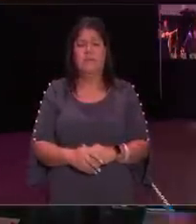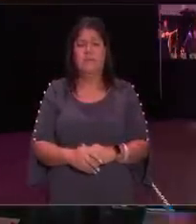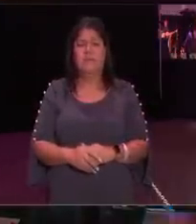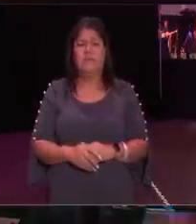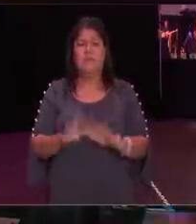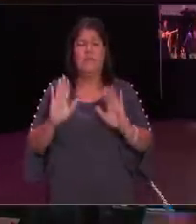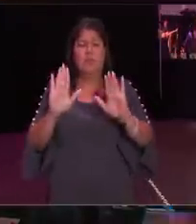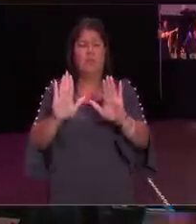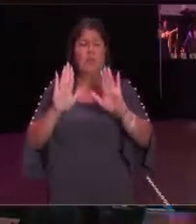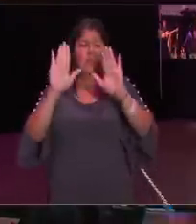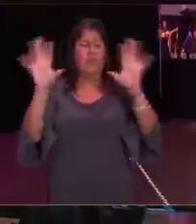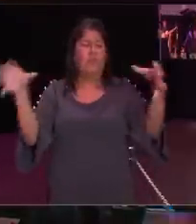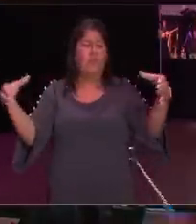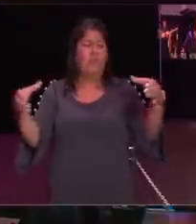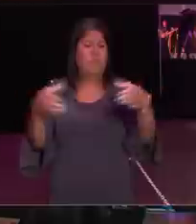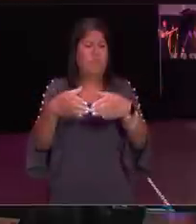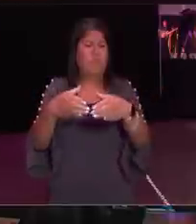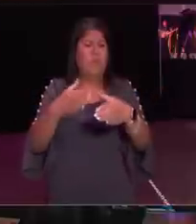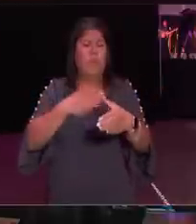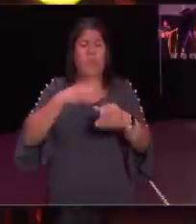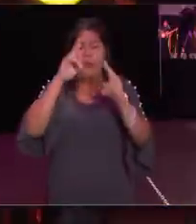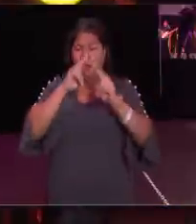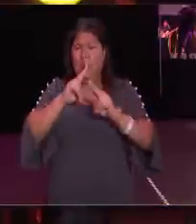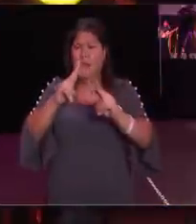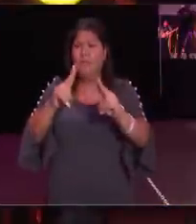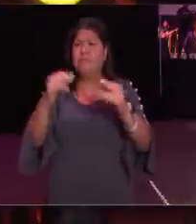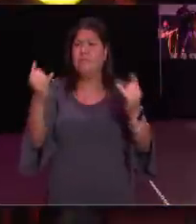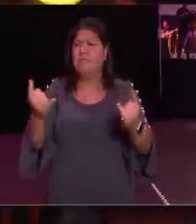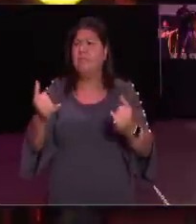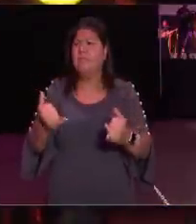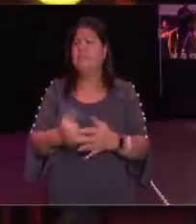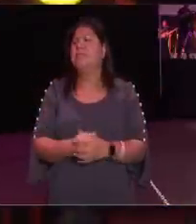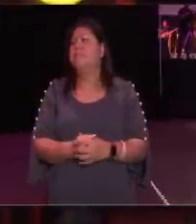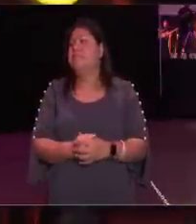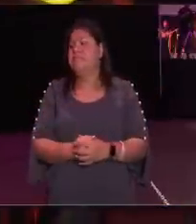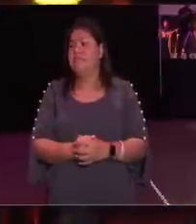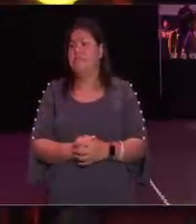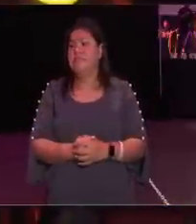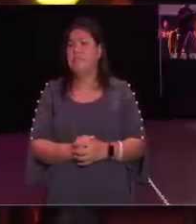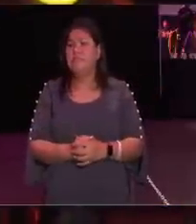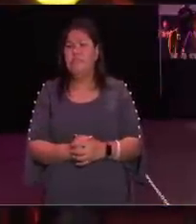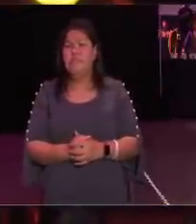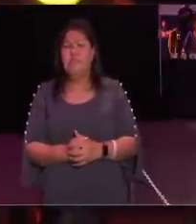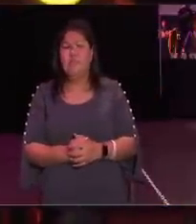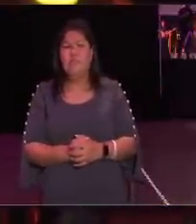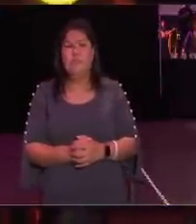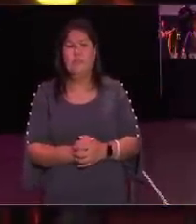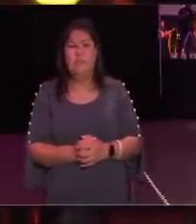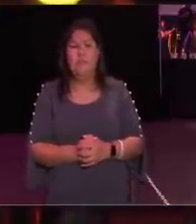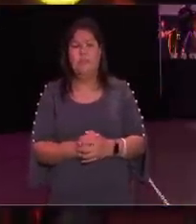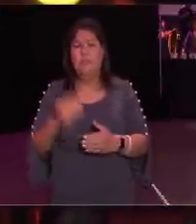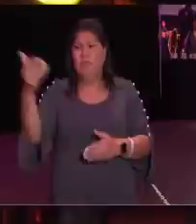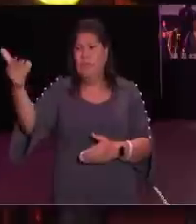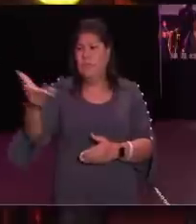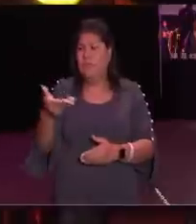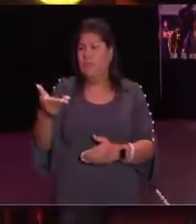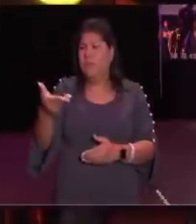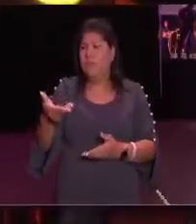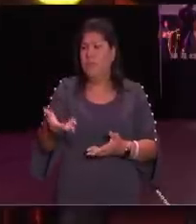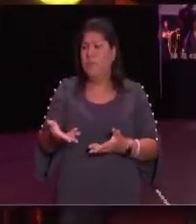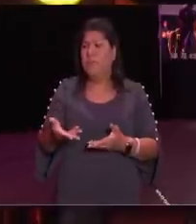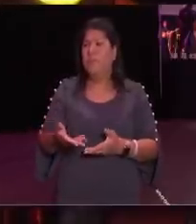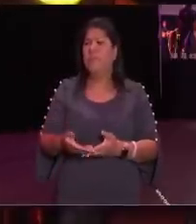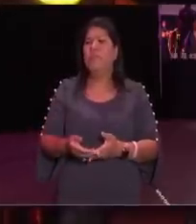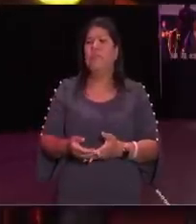this great gathering. It is my honor at this time, es mi honor en este momento, presentarles a